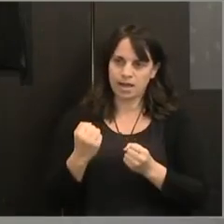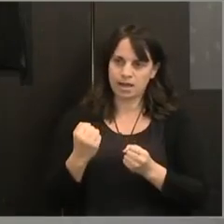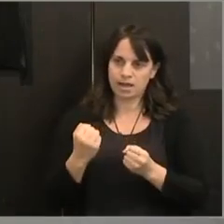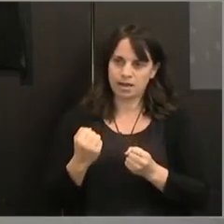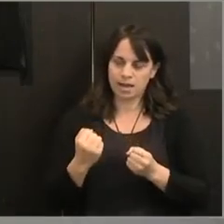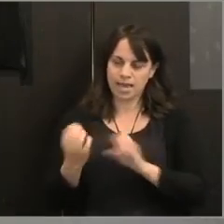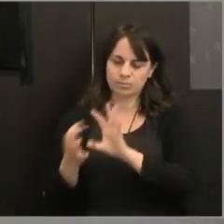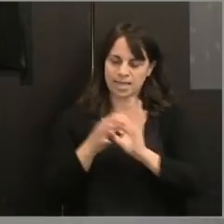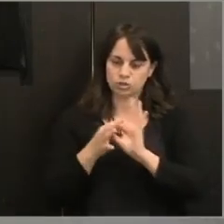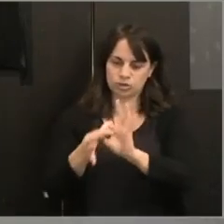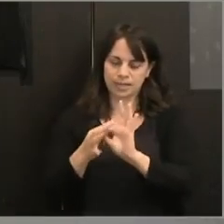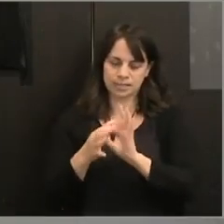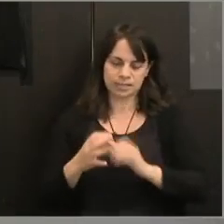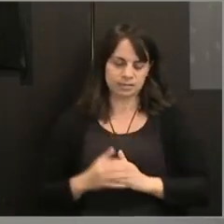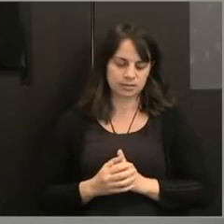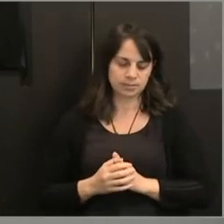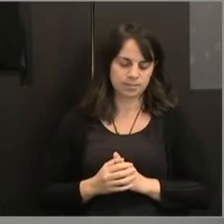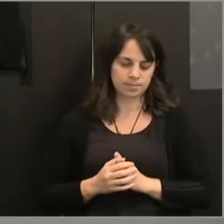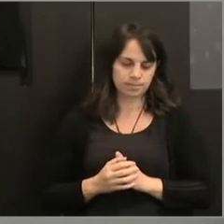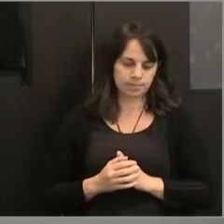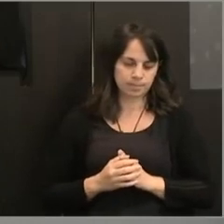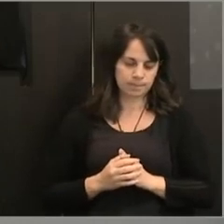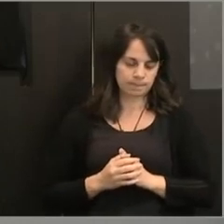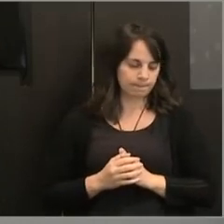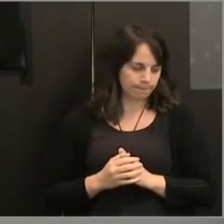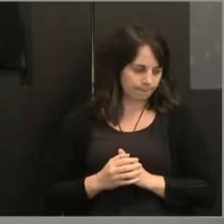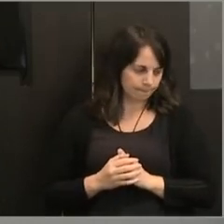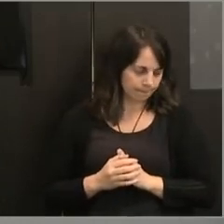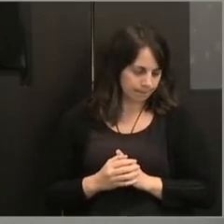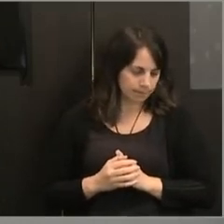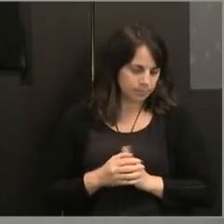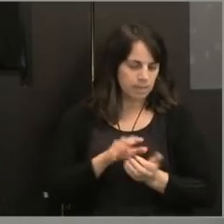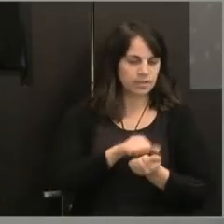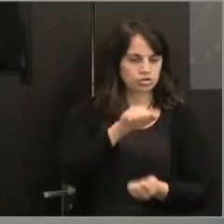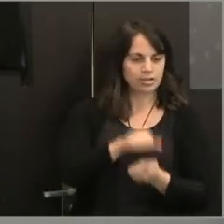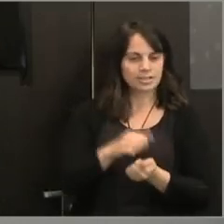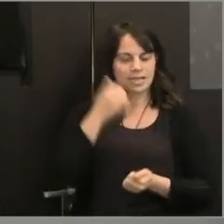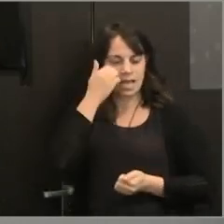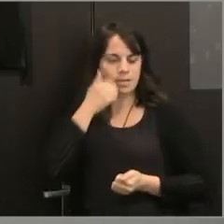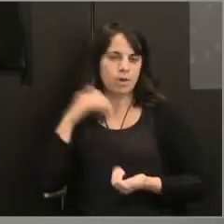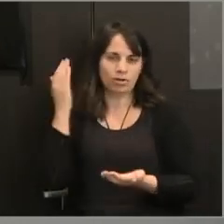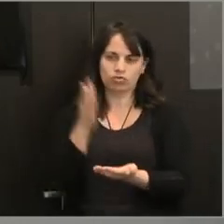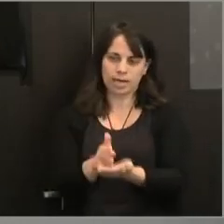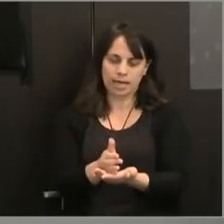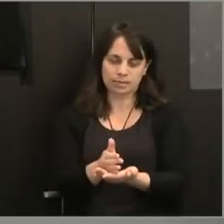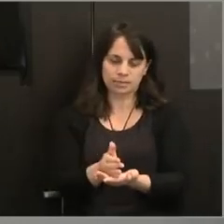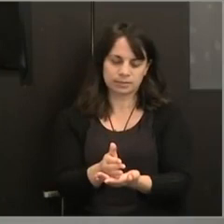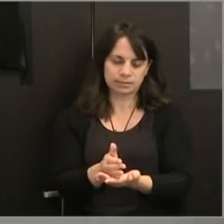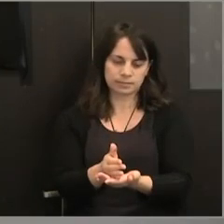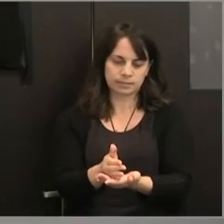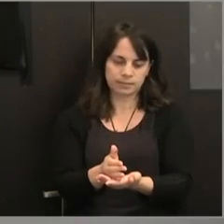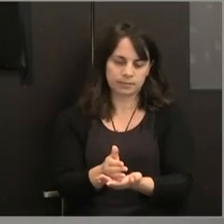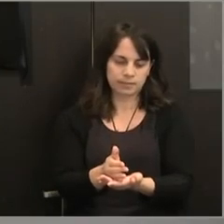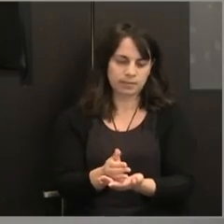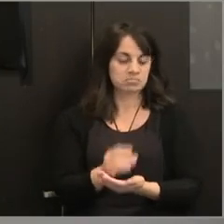The important question in situating Te Tiriti in the Māori reality, therefore, is not